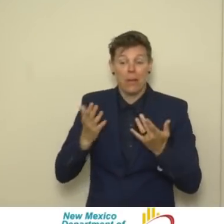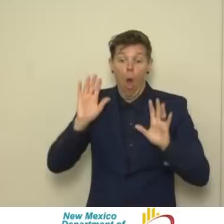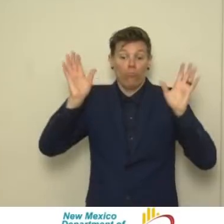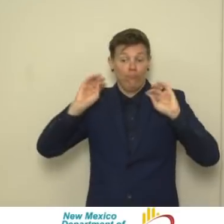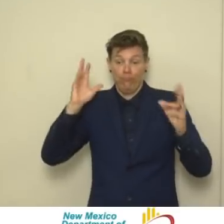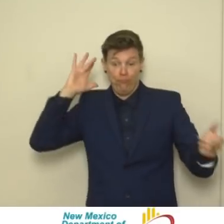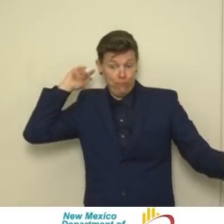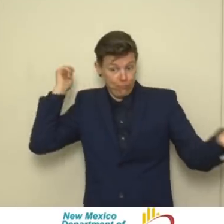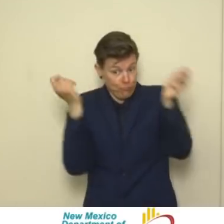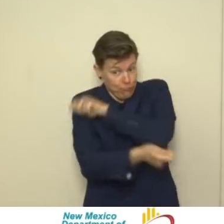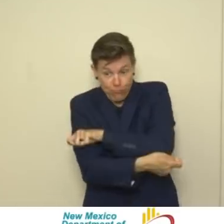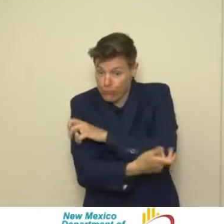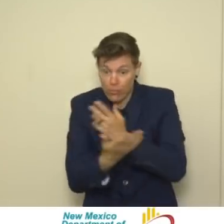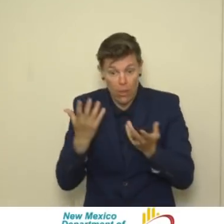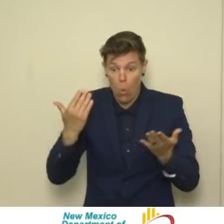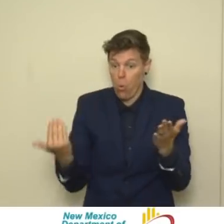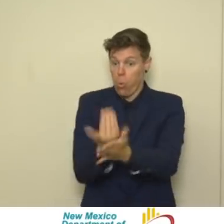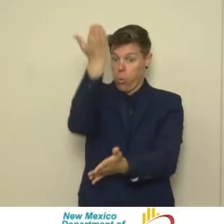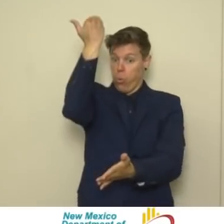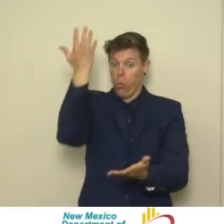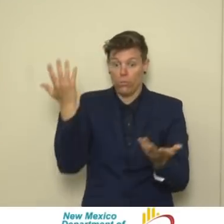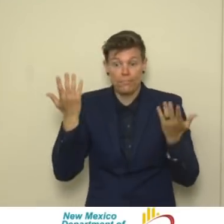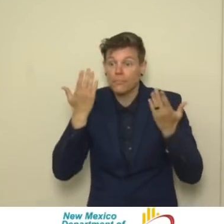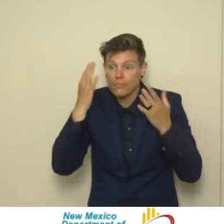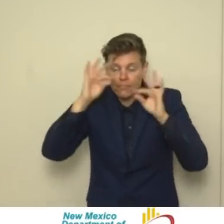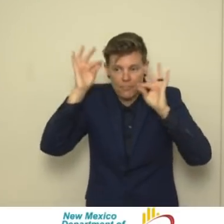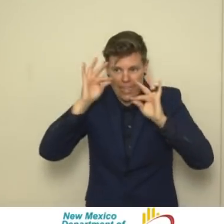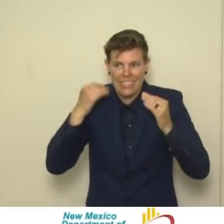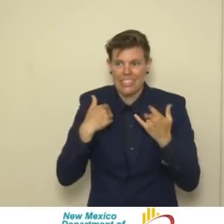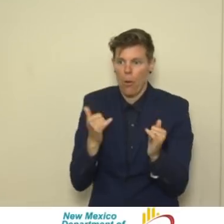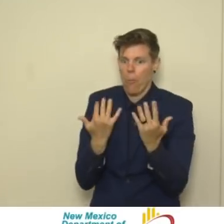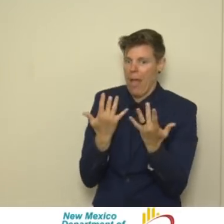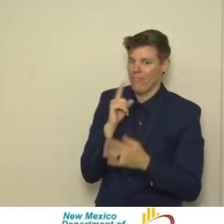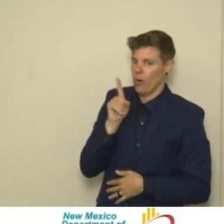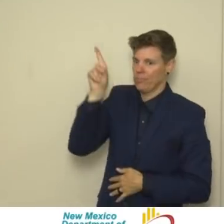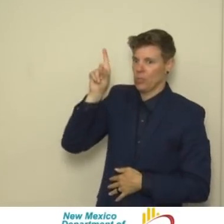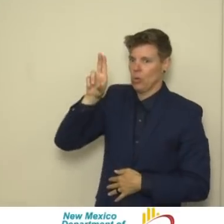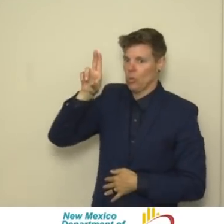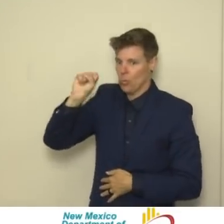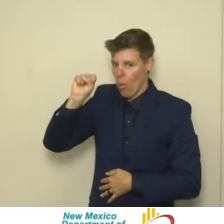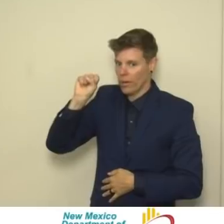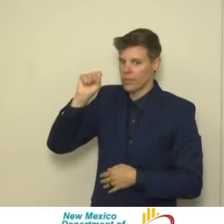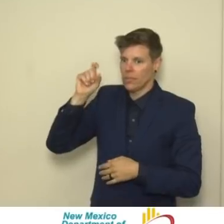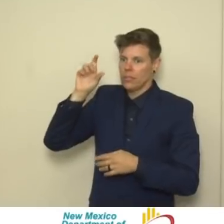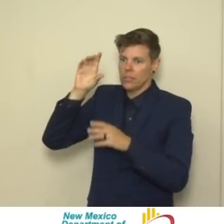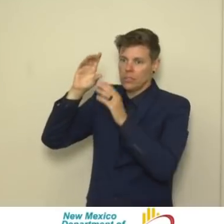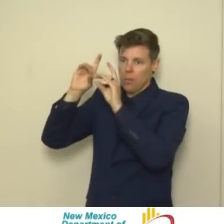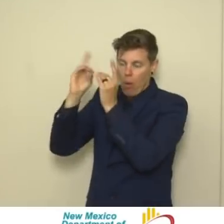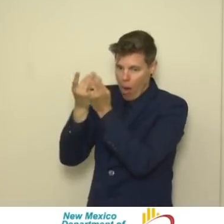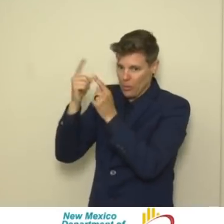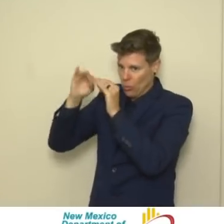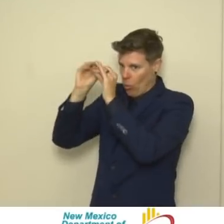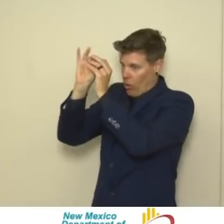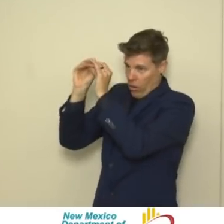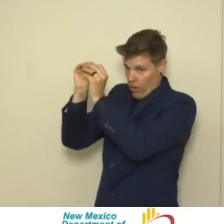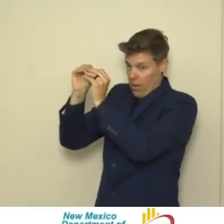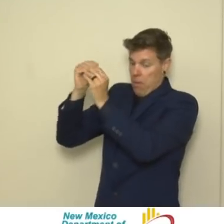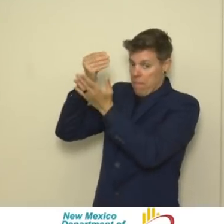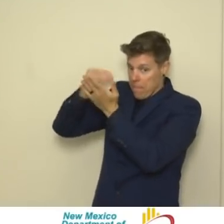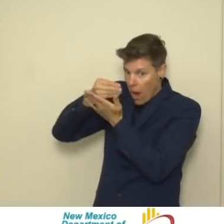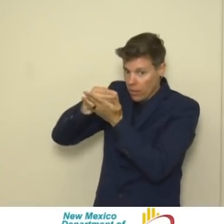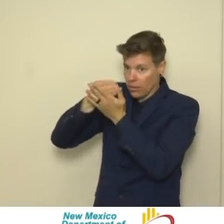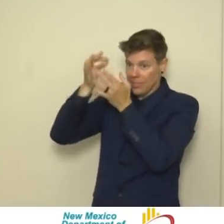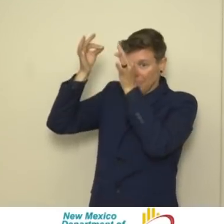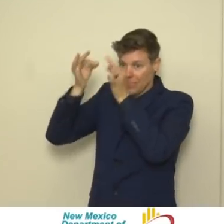for the U.S. Department of Labor to both A, make sure the money's available for whatever program comes out, because all that funding is coming from the